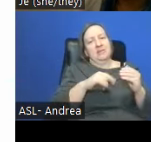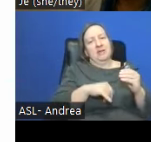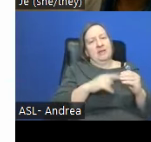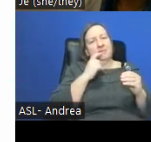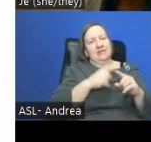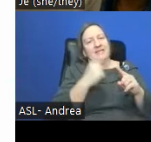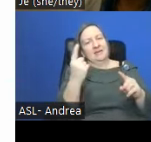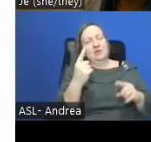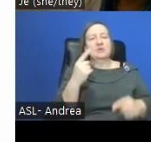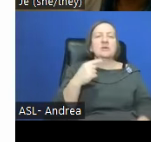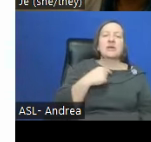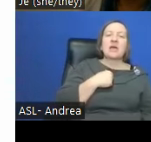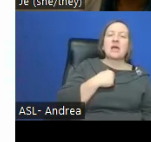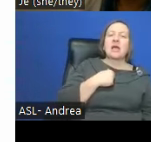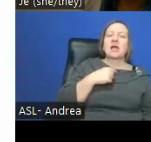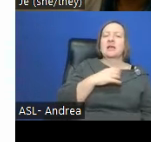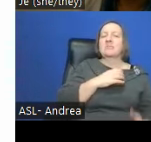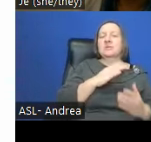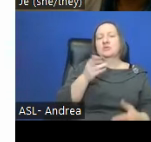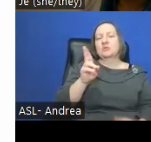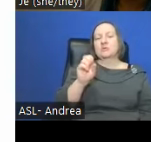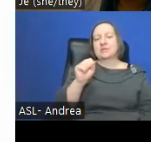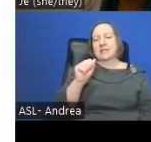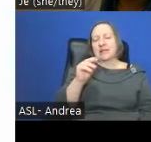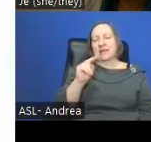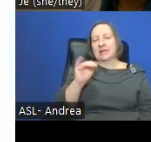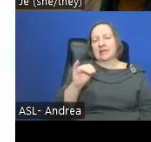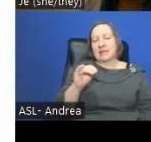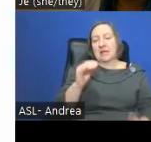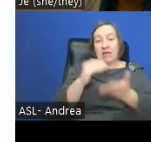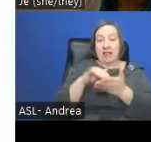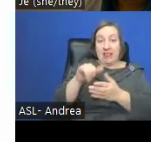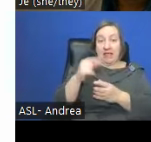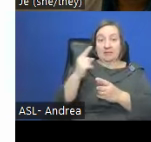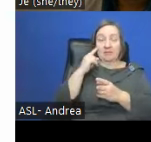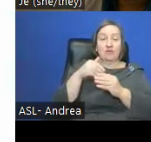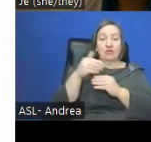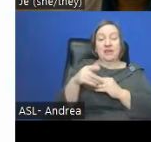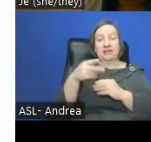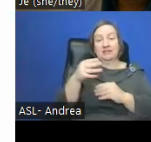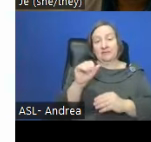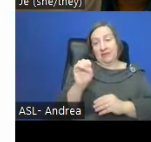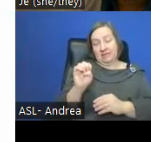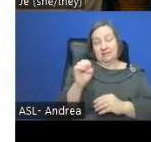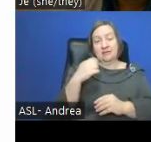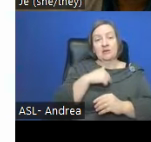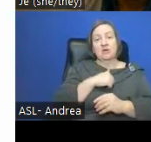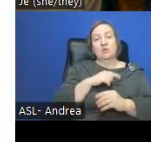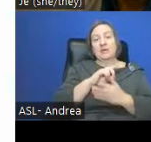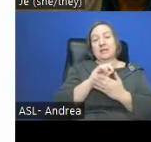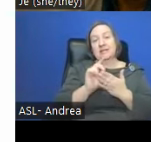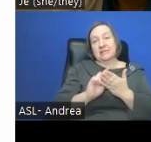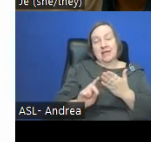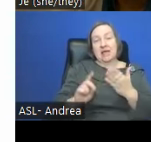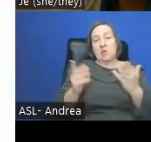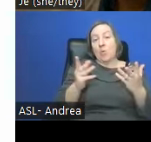I mean, Commissioner Husseini, I appreciate that, but again, that's something for the next phase. We're just designing